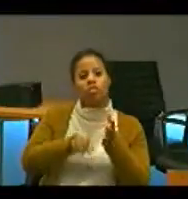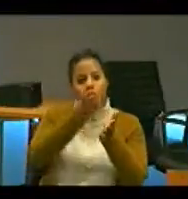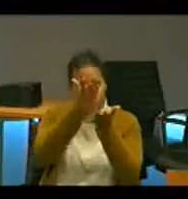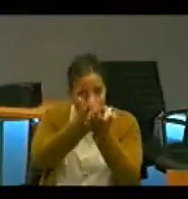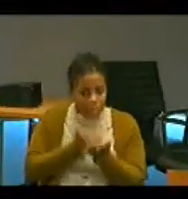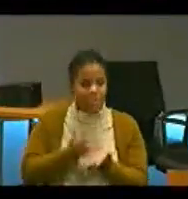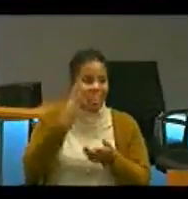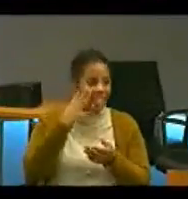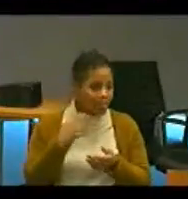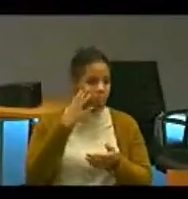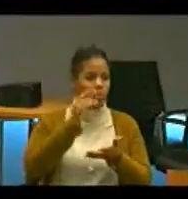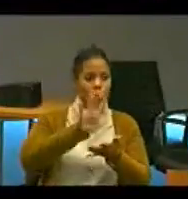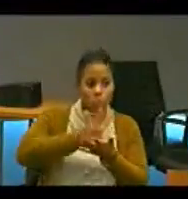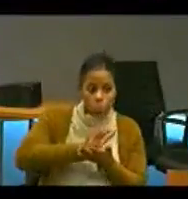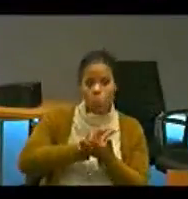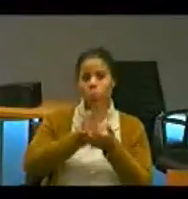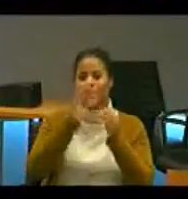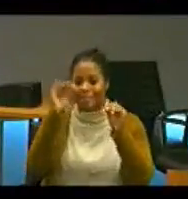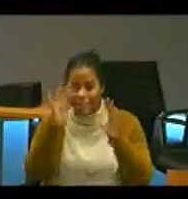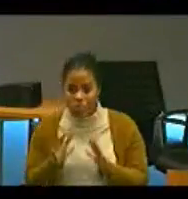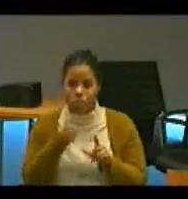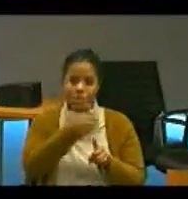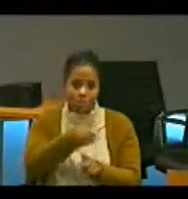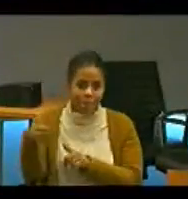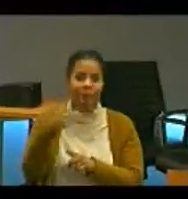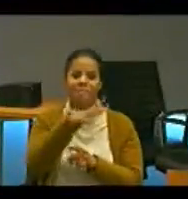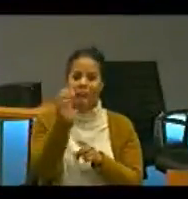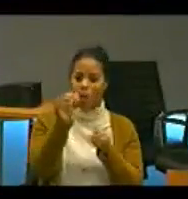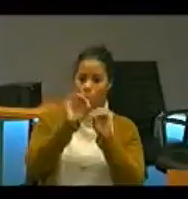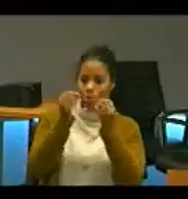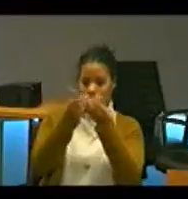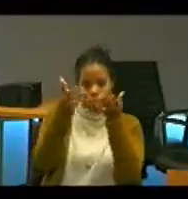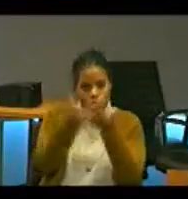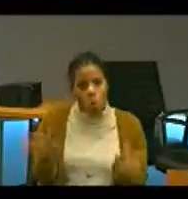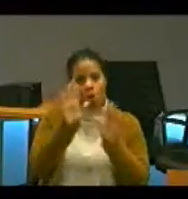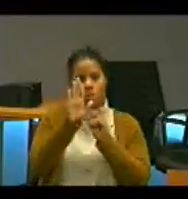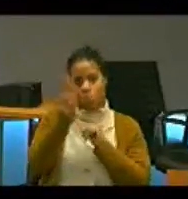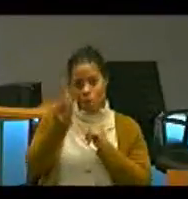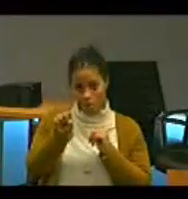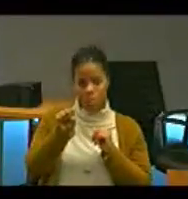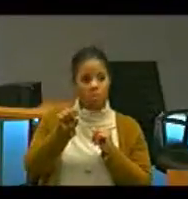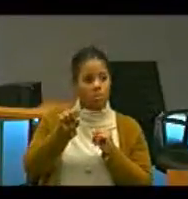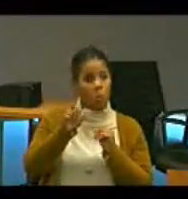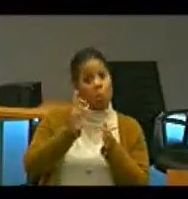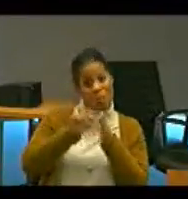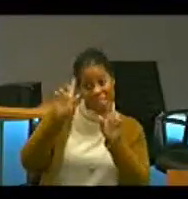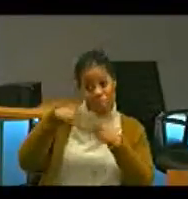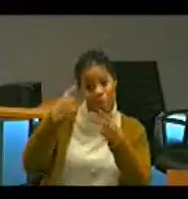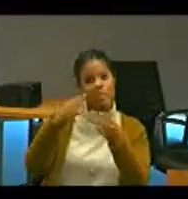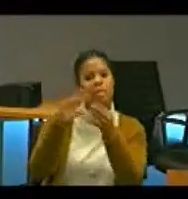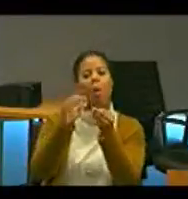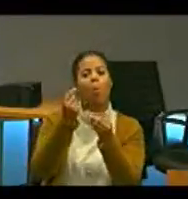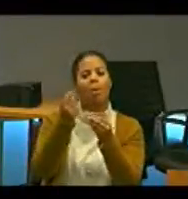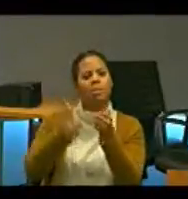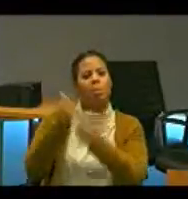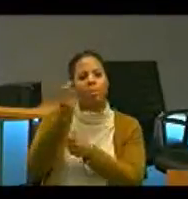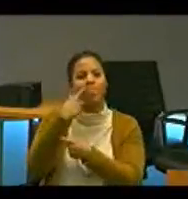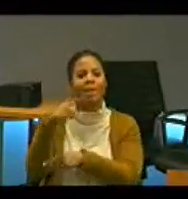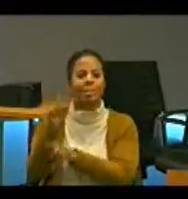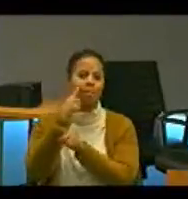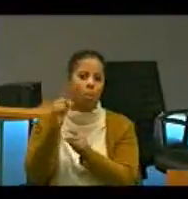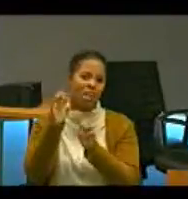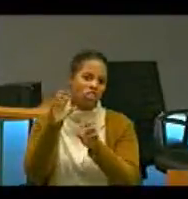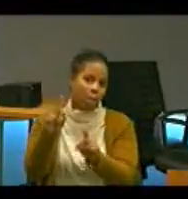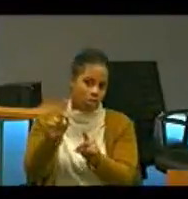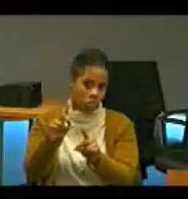teachers in themselves and education organizations across the country have said is what is more effective and educationally sound to try to